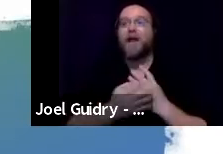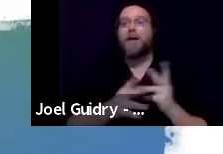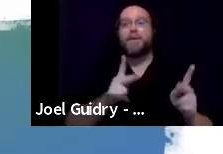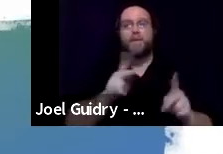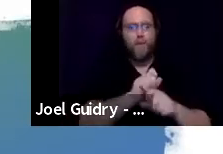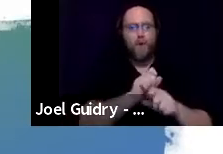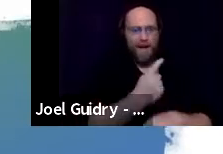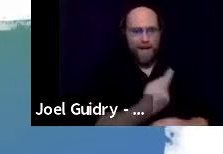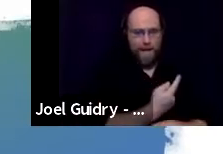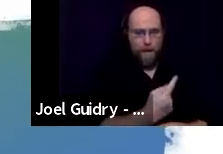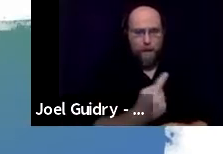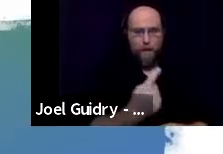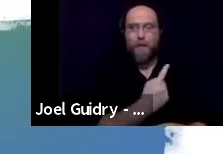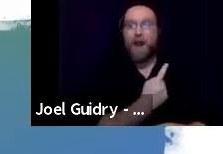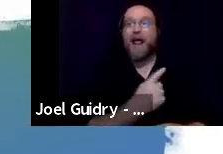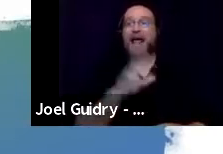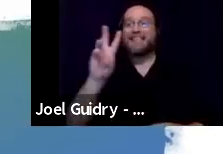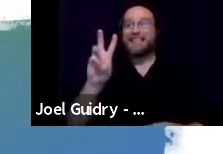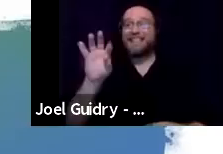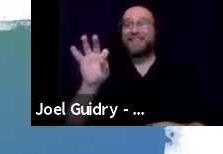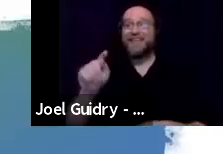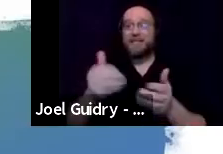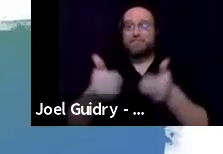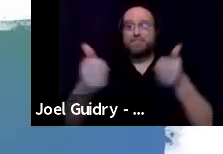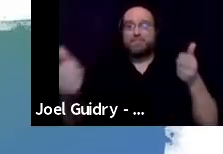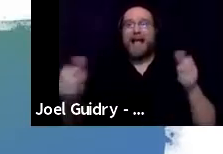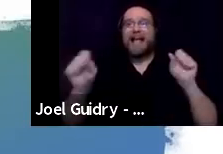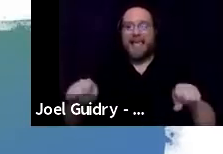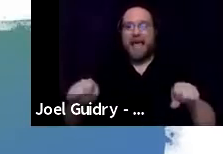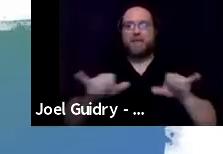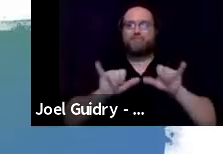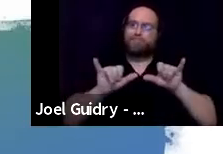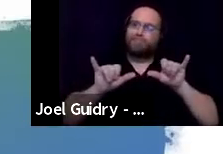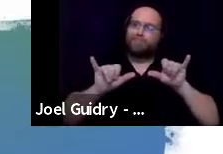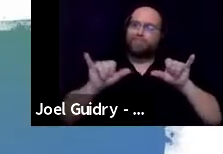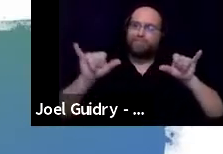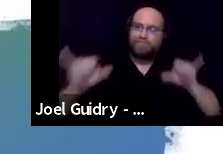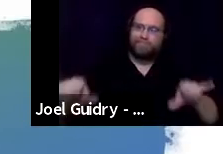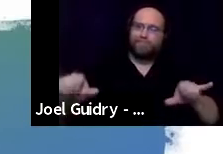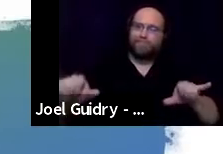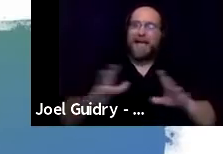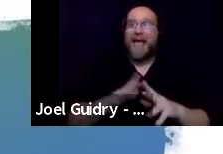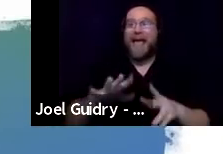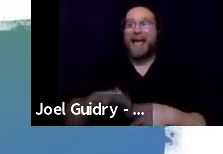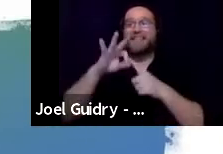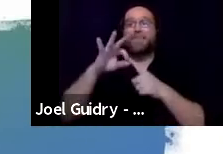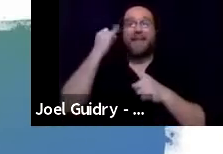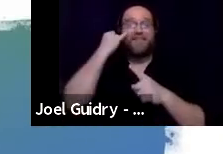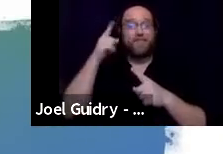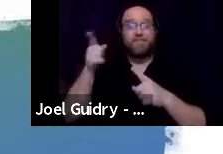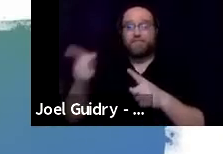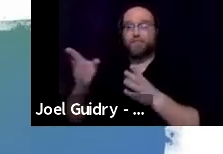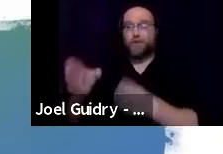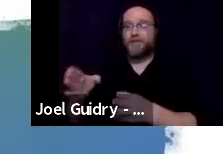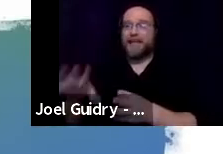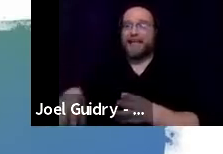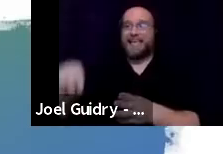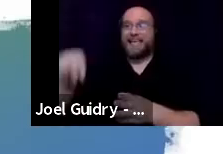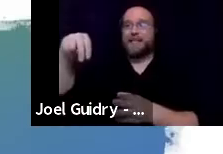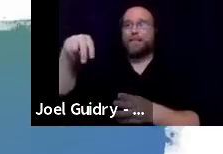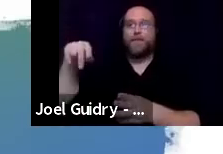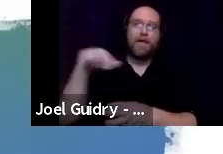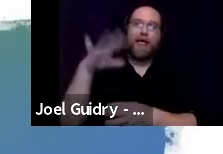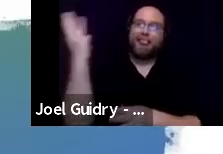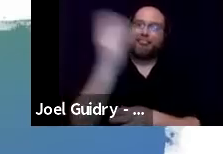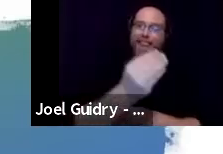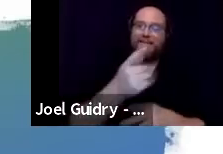can constantly be maintained unless someone is getting up to leave that particular work site. So again, this would be for